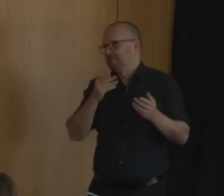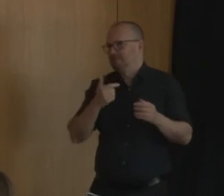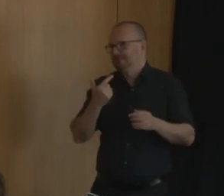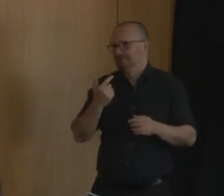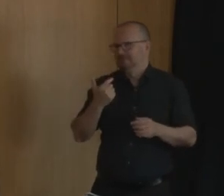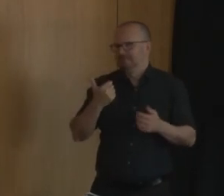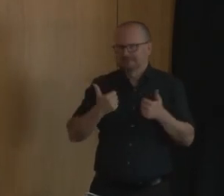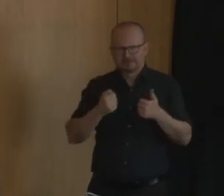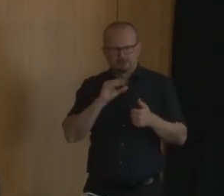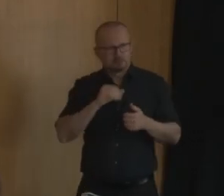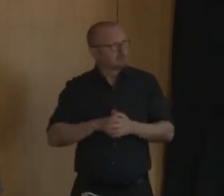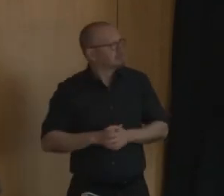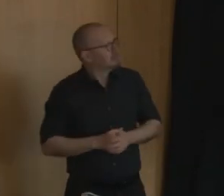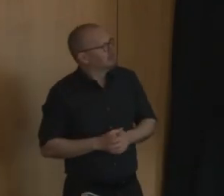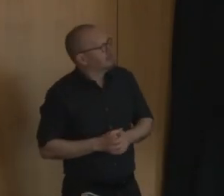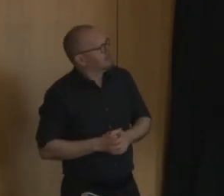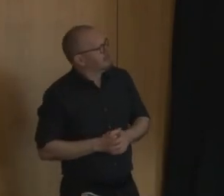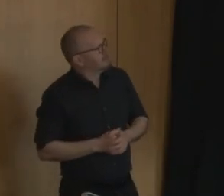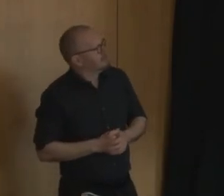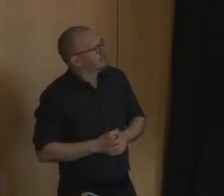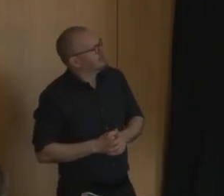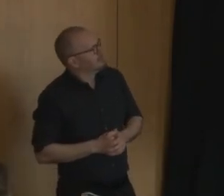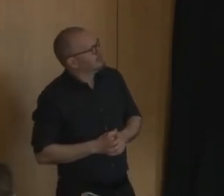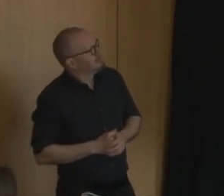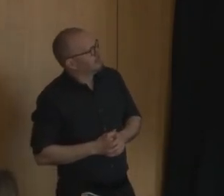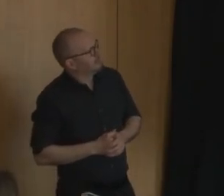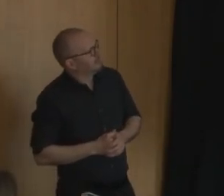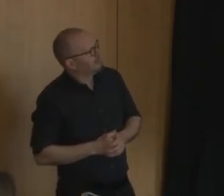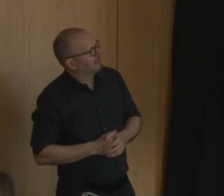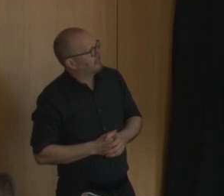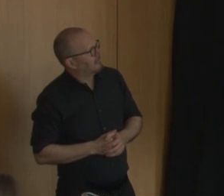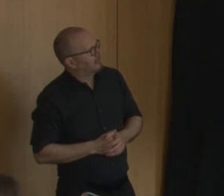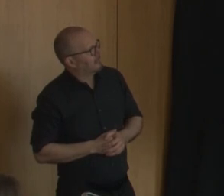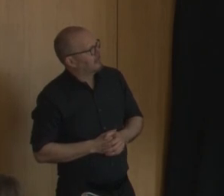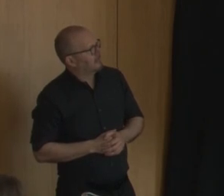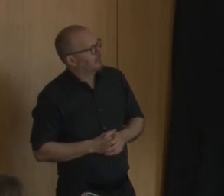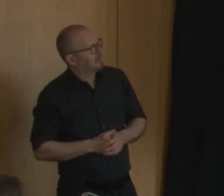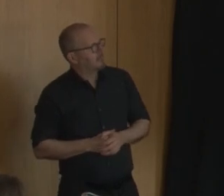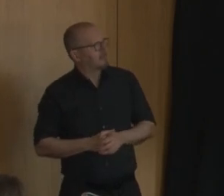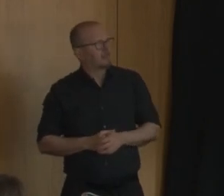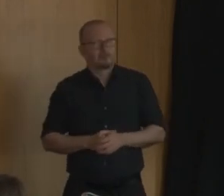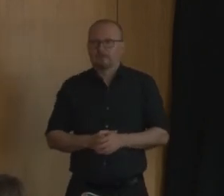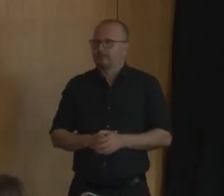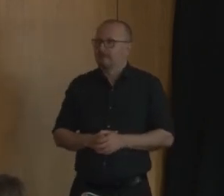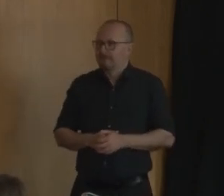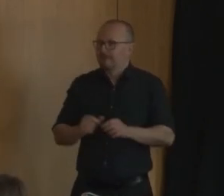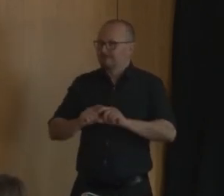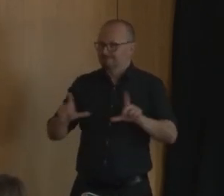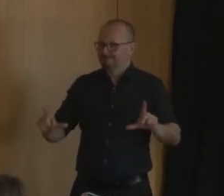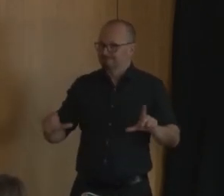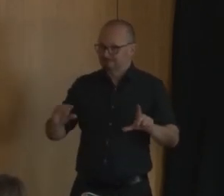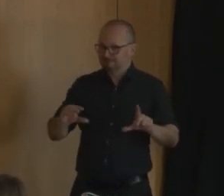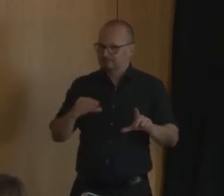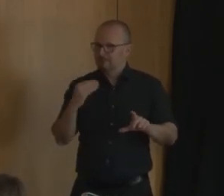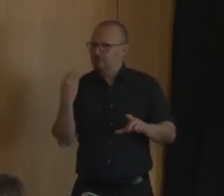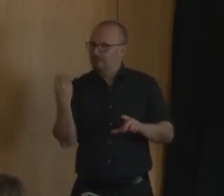these for large displays of objects. So they bring specimens to life through audio and video. They're about presenting content